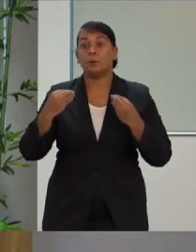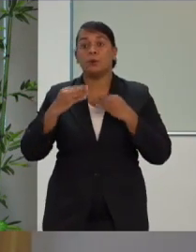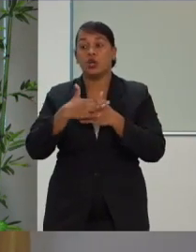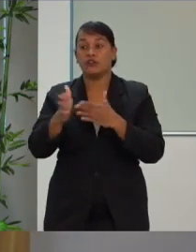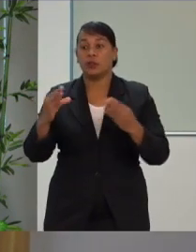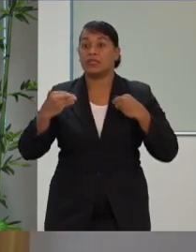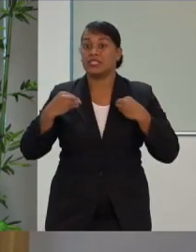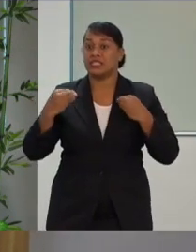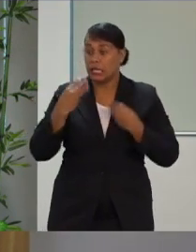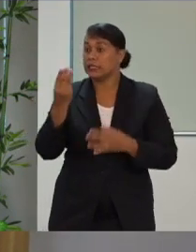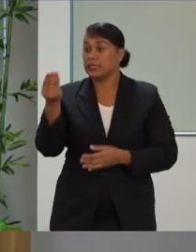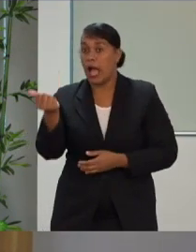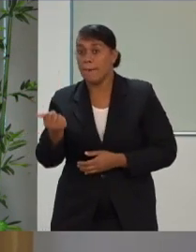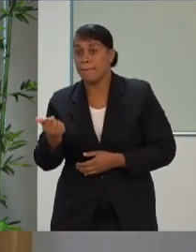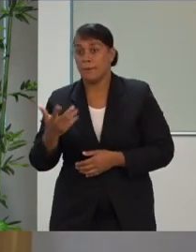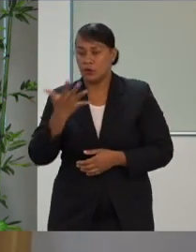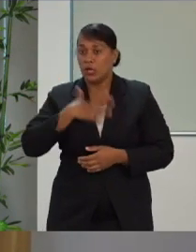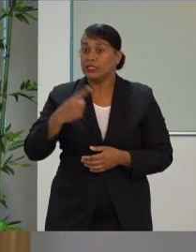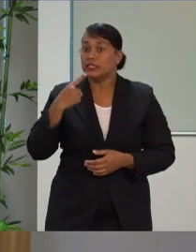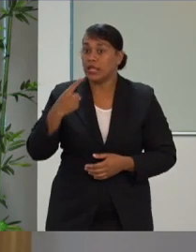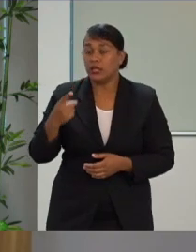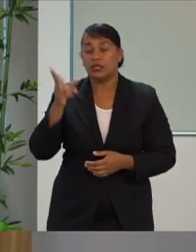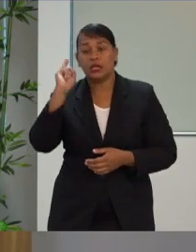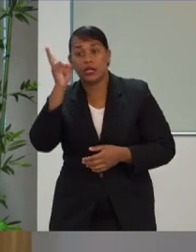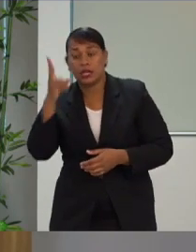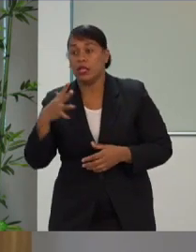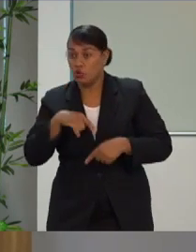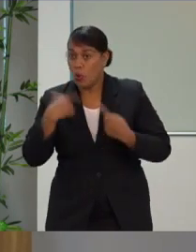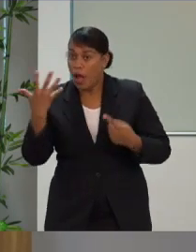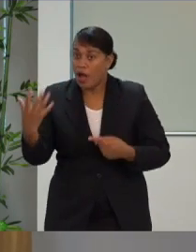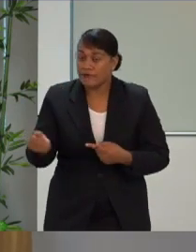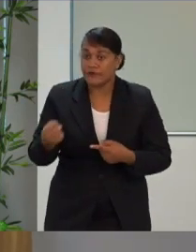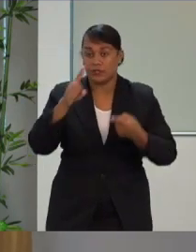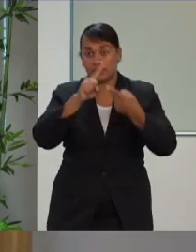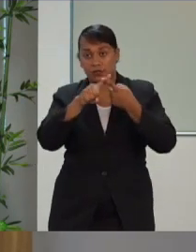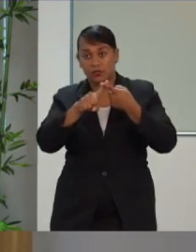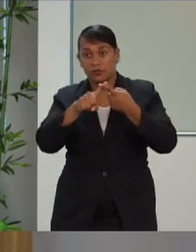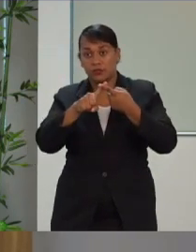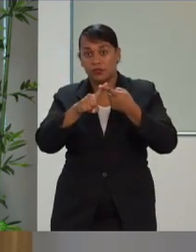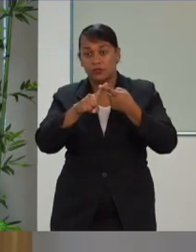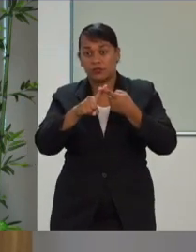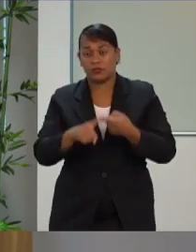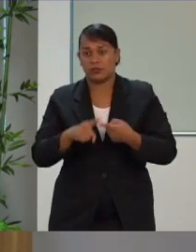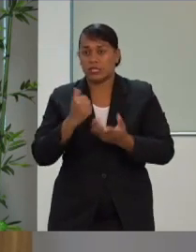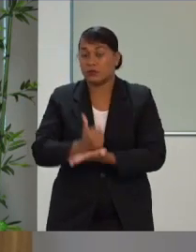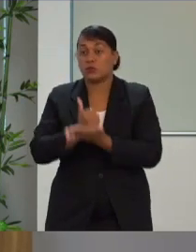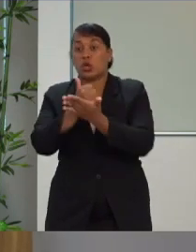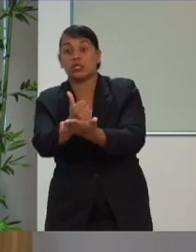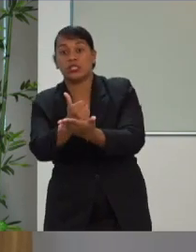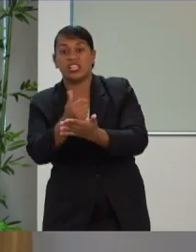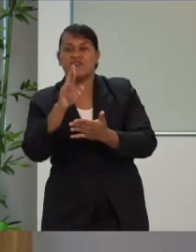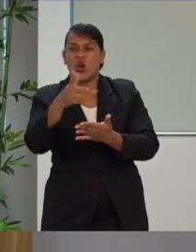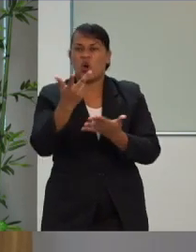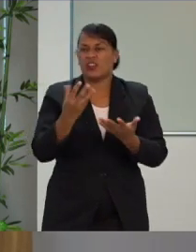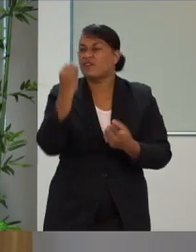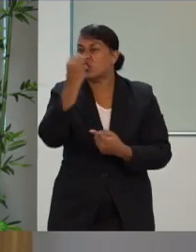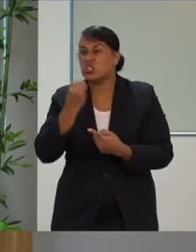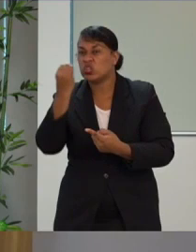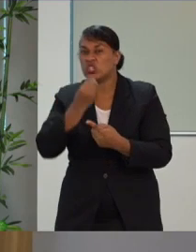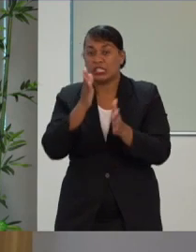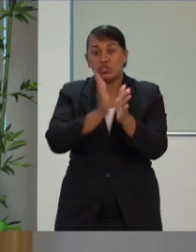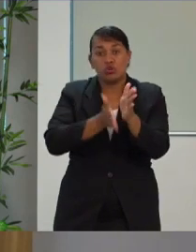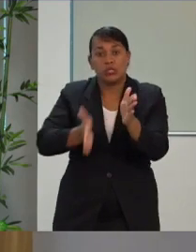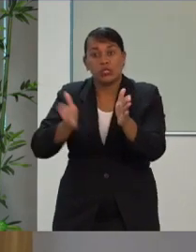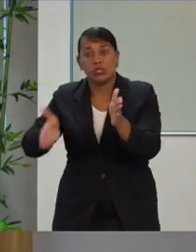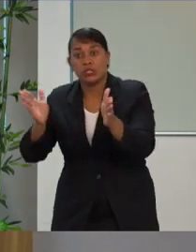to reiterate, we have, of course, the support industries to the food manufacturing sector that has